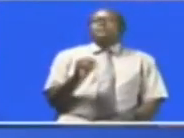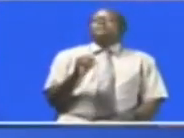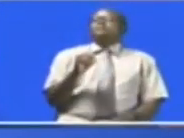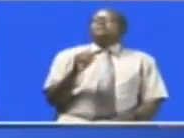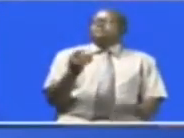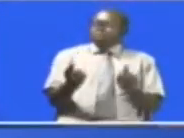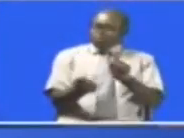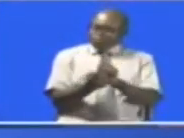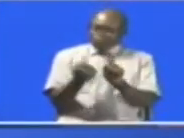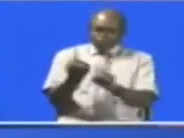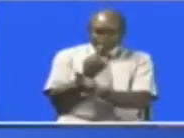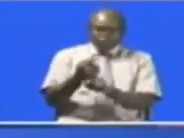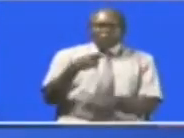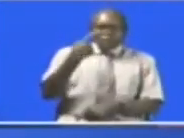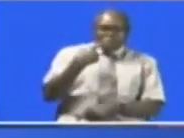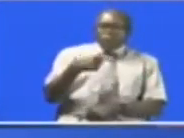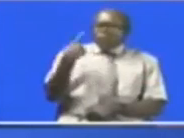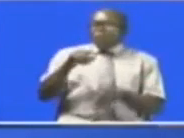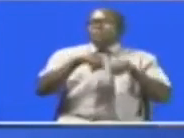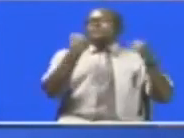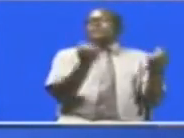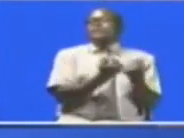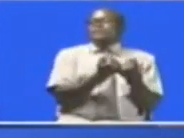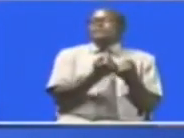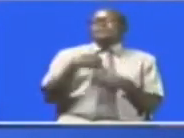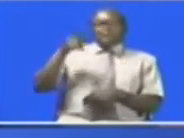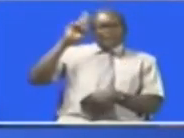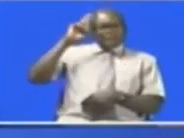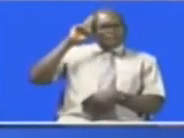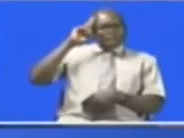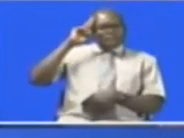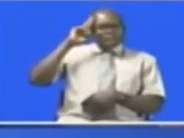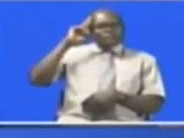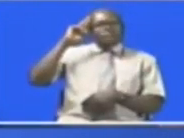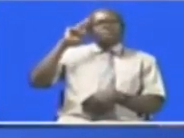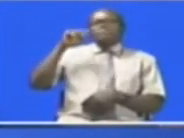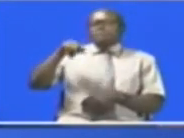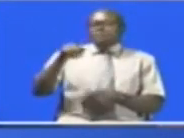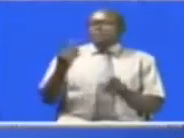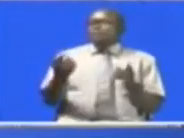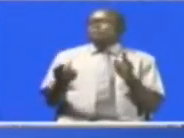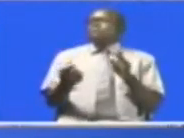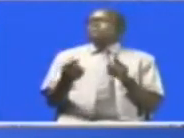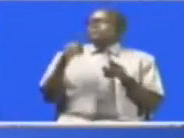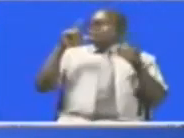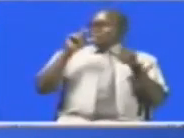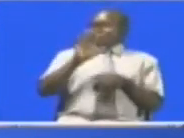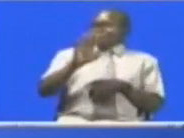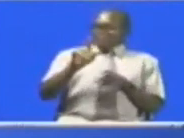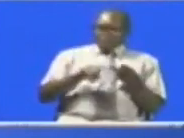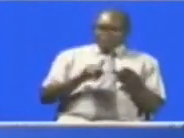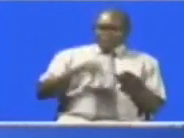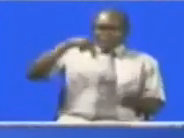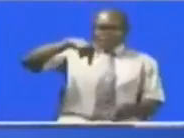got to meet the who in society. Yes. Yeah, yes. I remember coming across a photo of